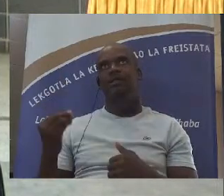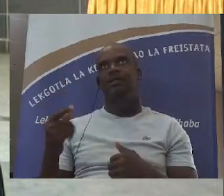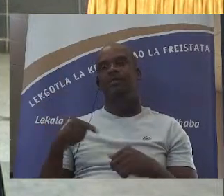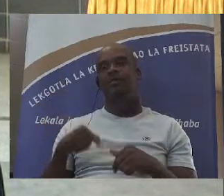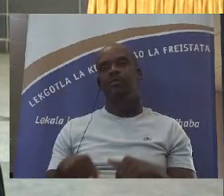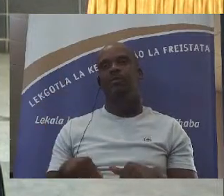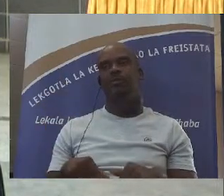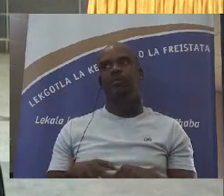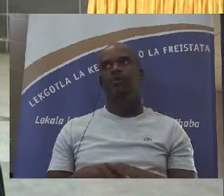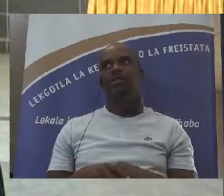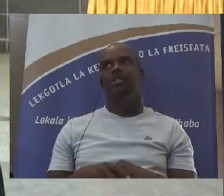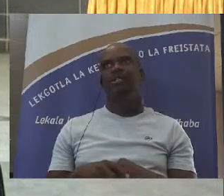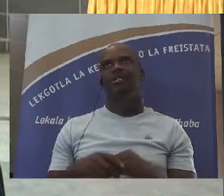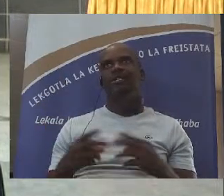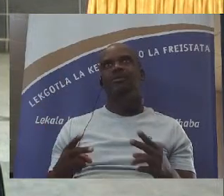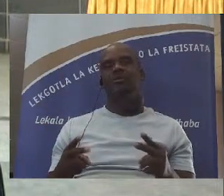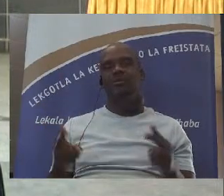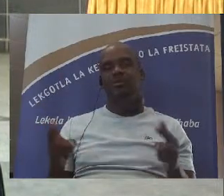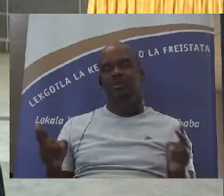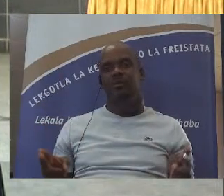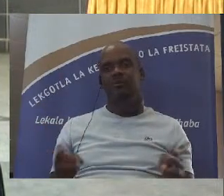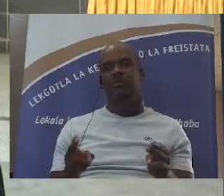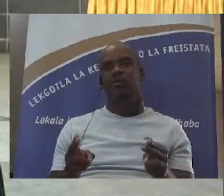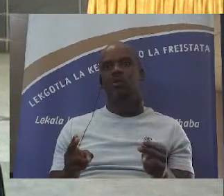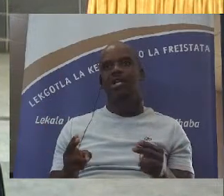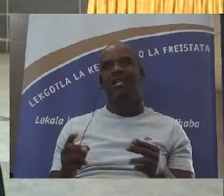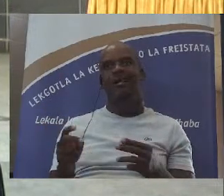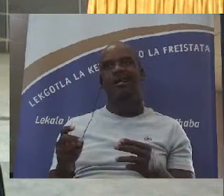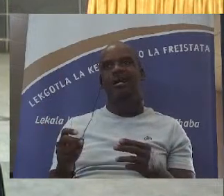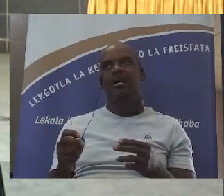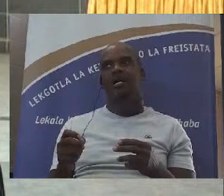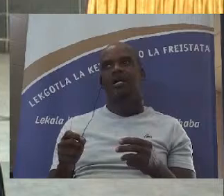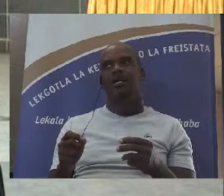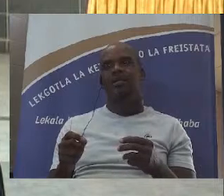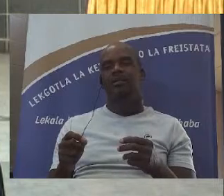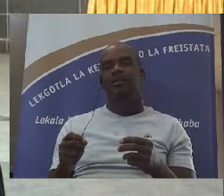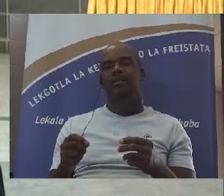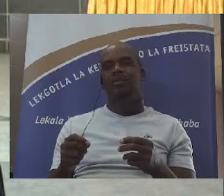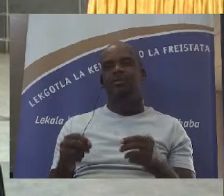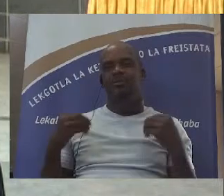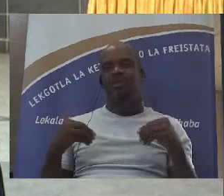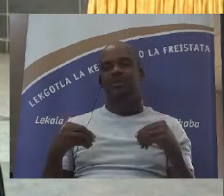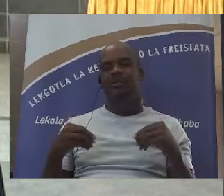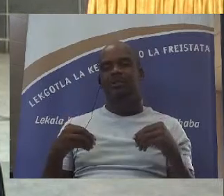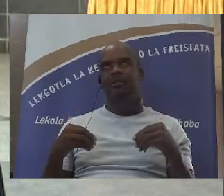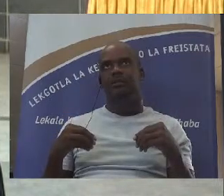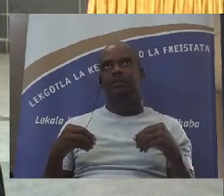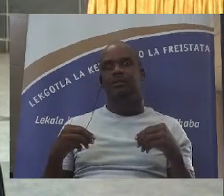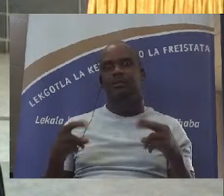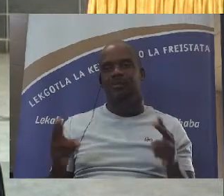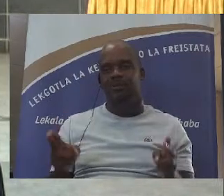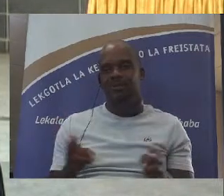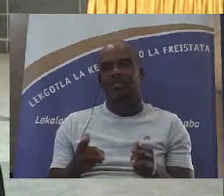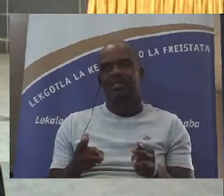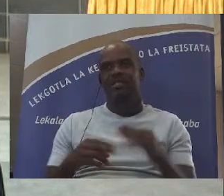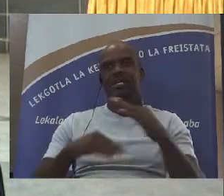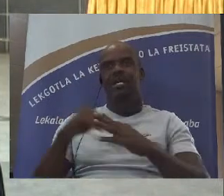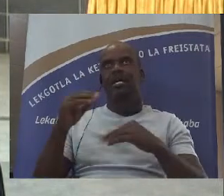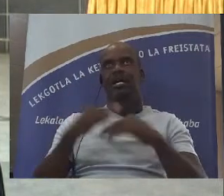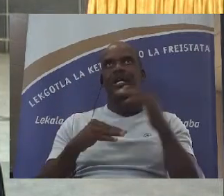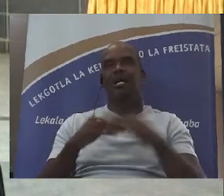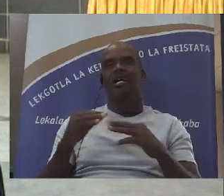as small contractors. What is our first challenges is when we are getting